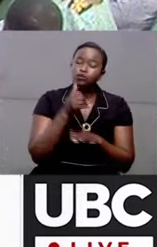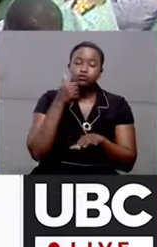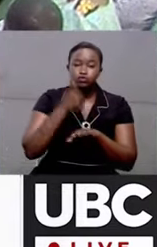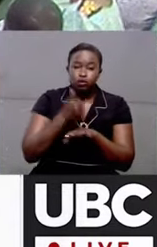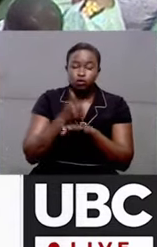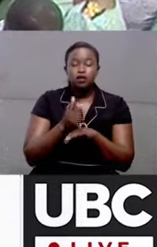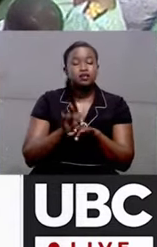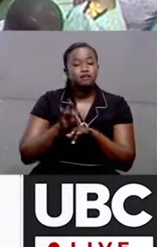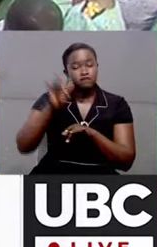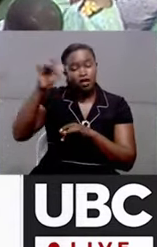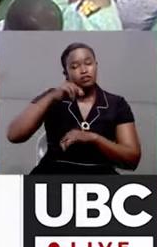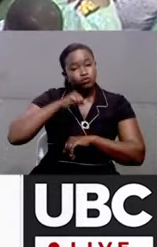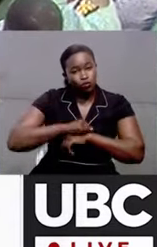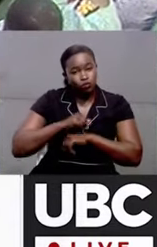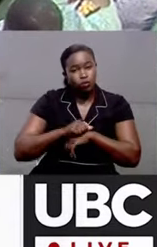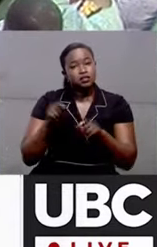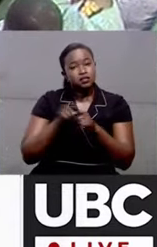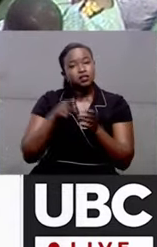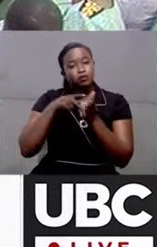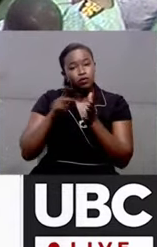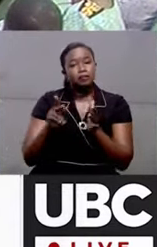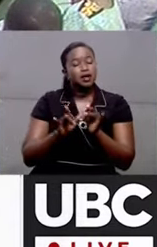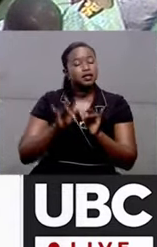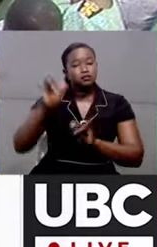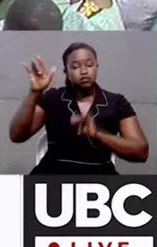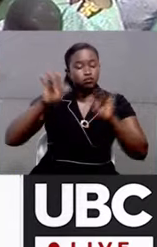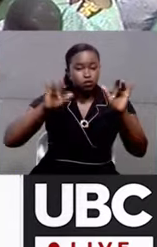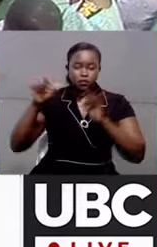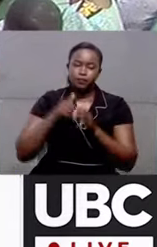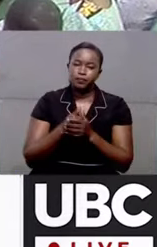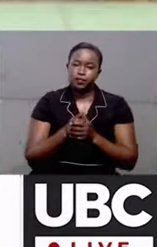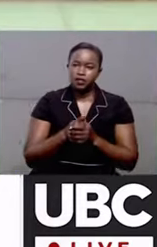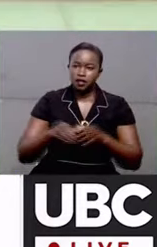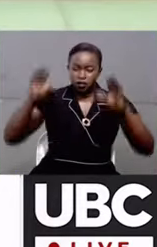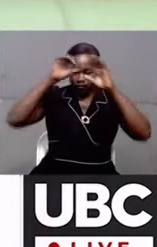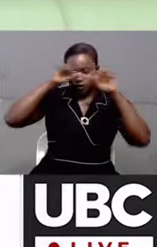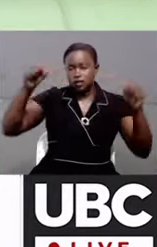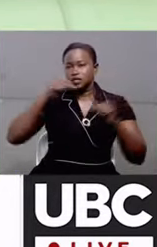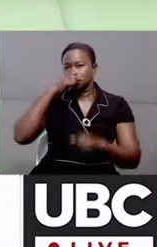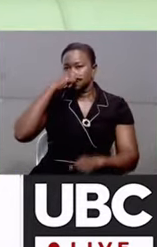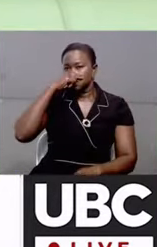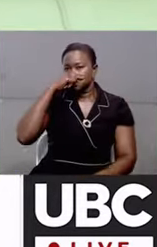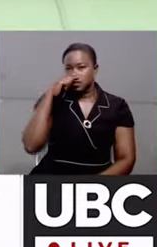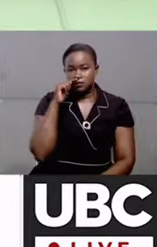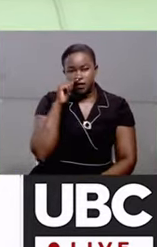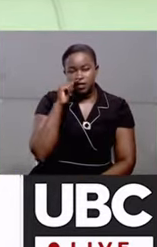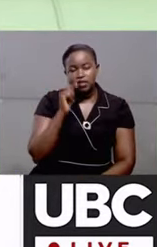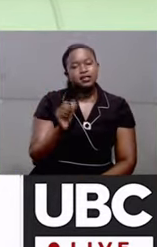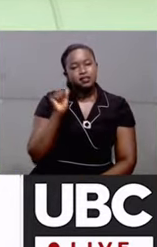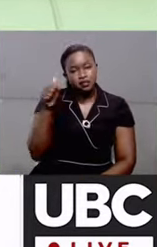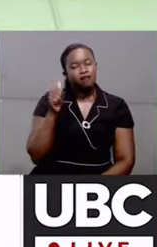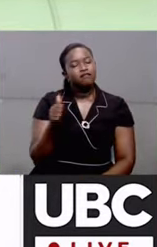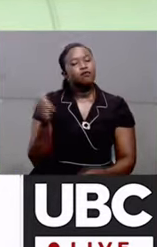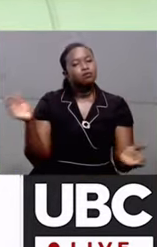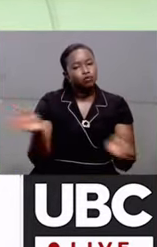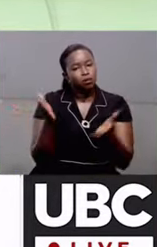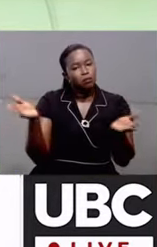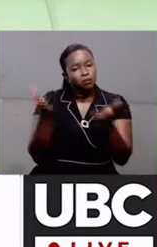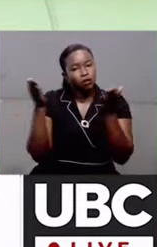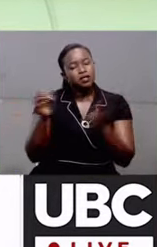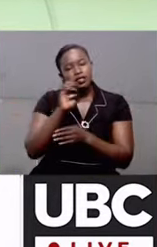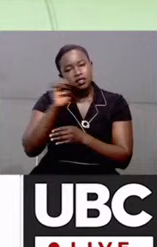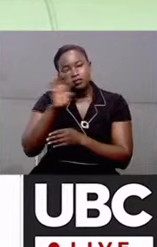School. We even bought aircraft. President Museveni is the one promoting East